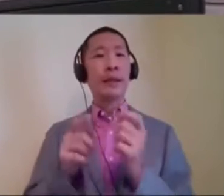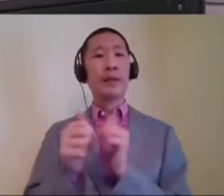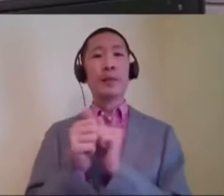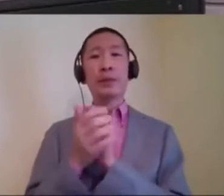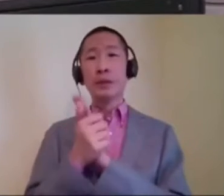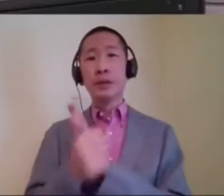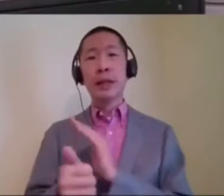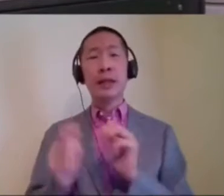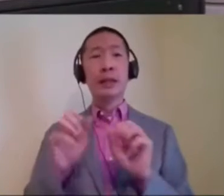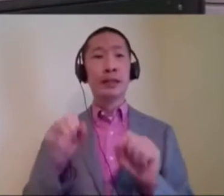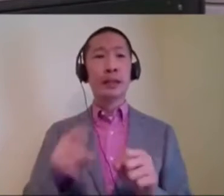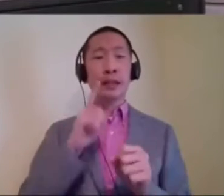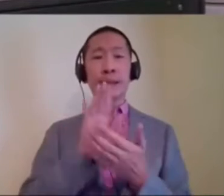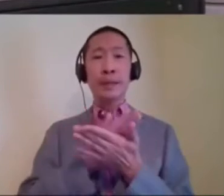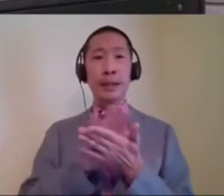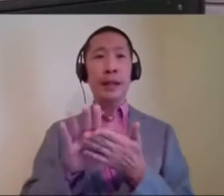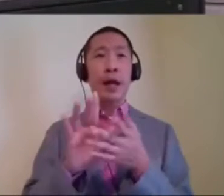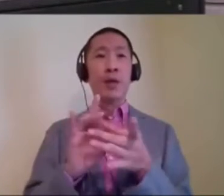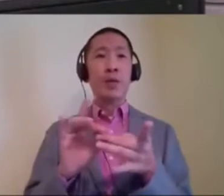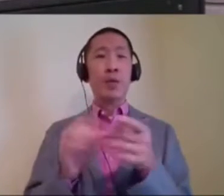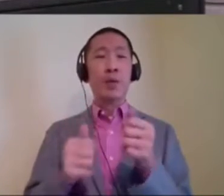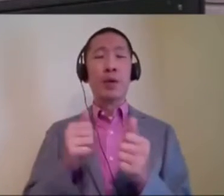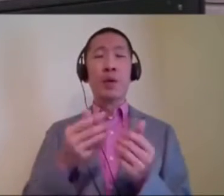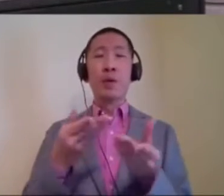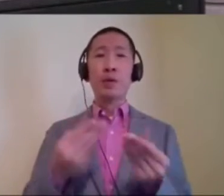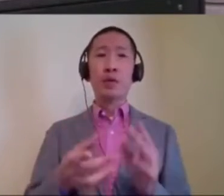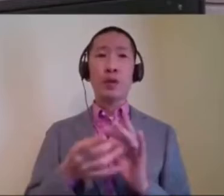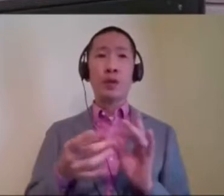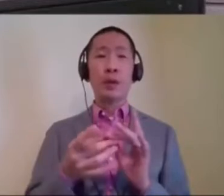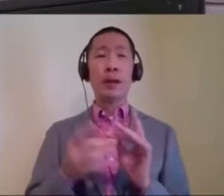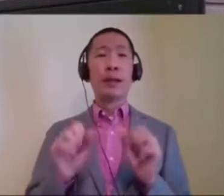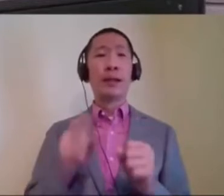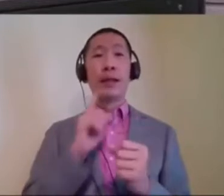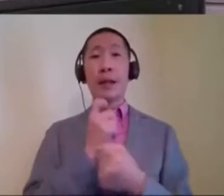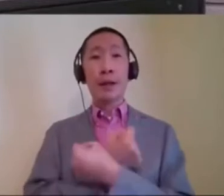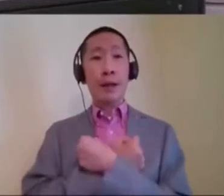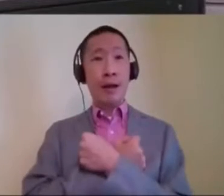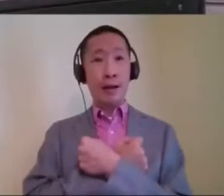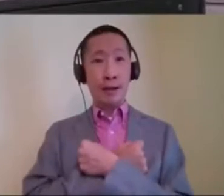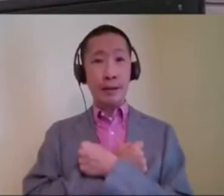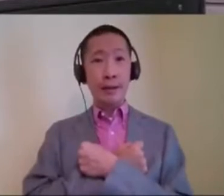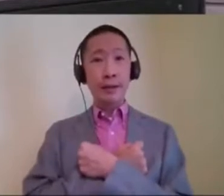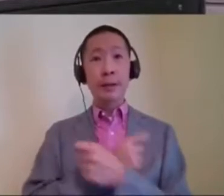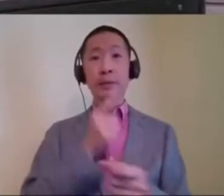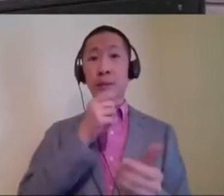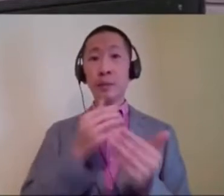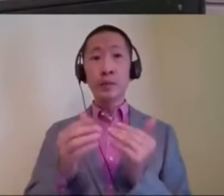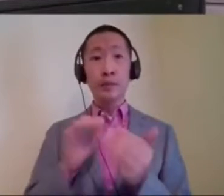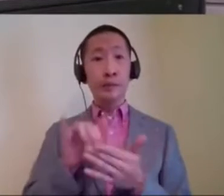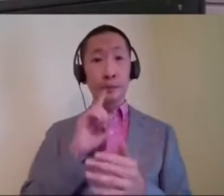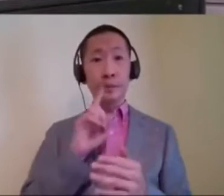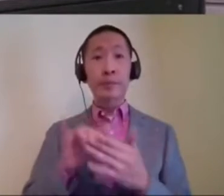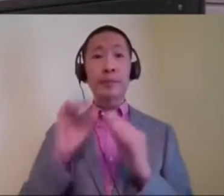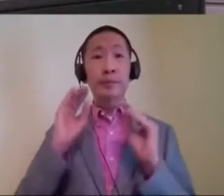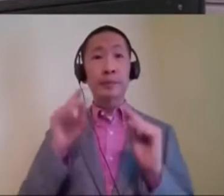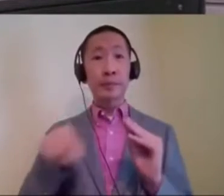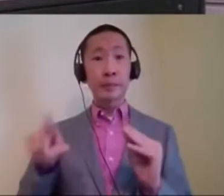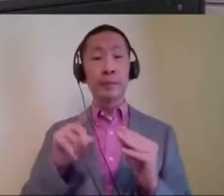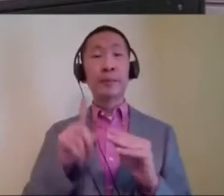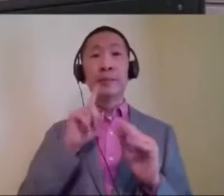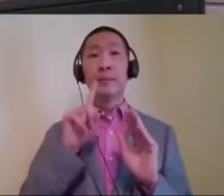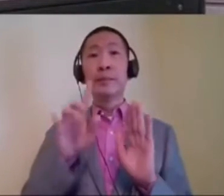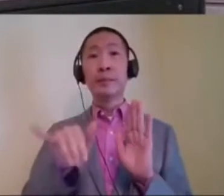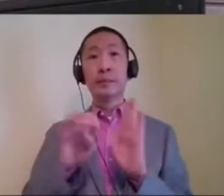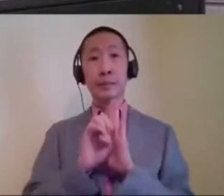could be a kind word or a soft word, it could be a hug. But whoever that is that has taught you, that has been that